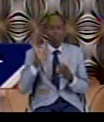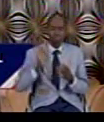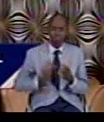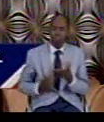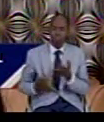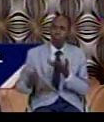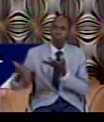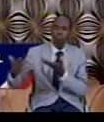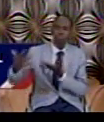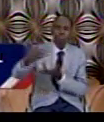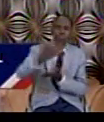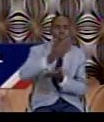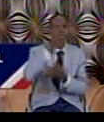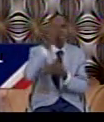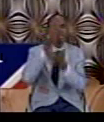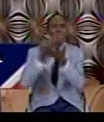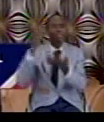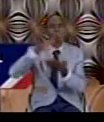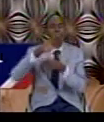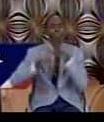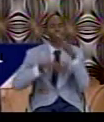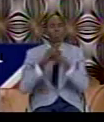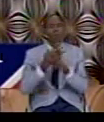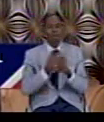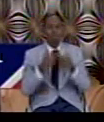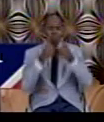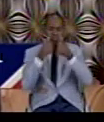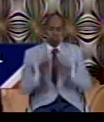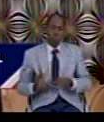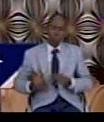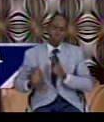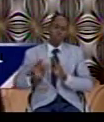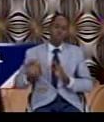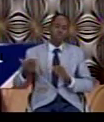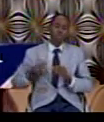whole world and lose his own soul?